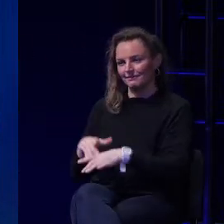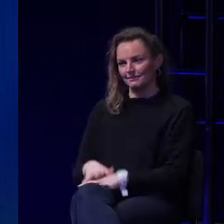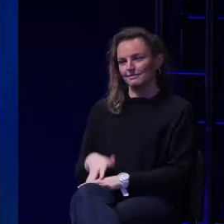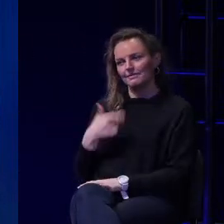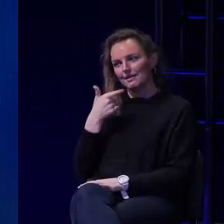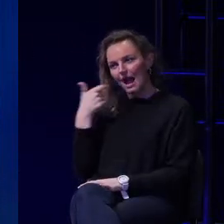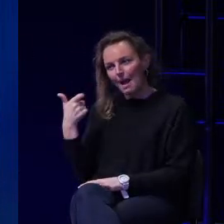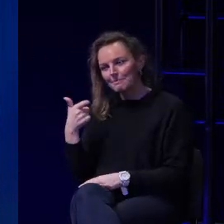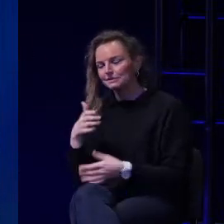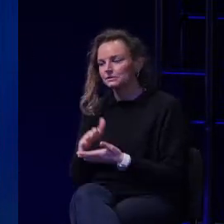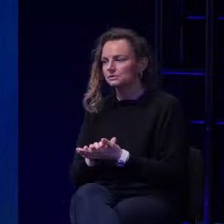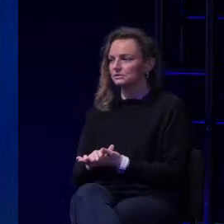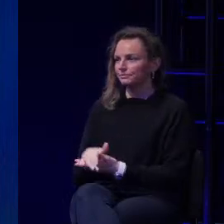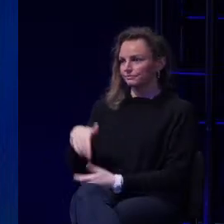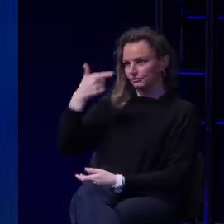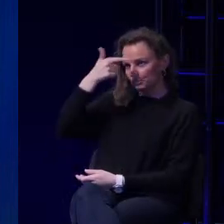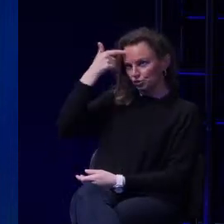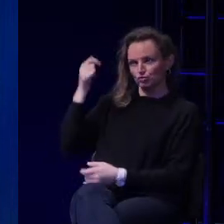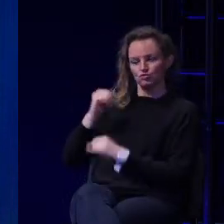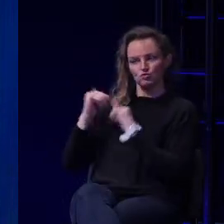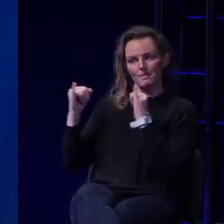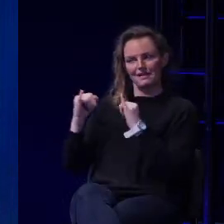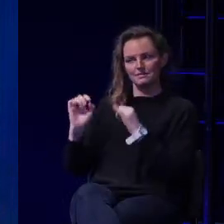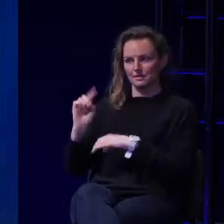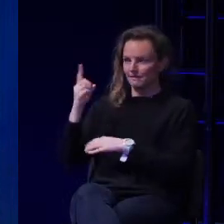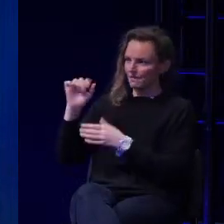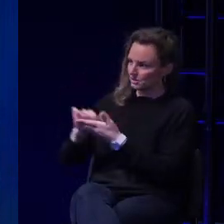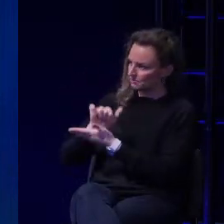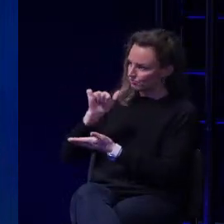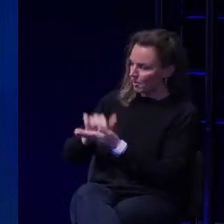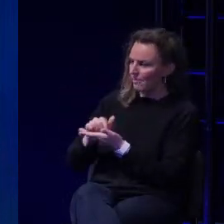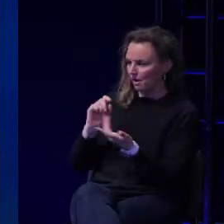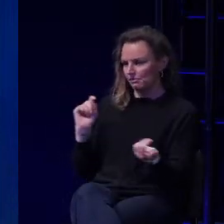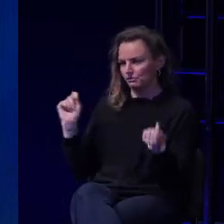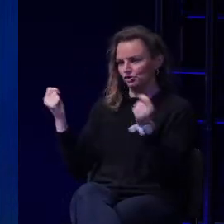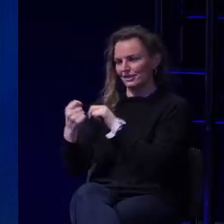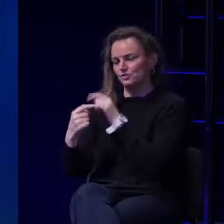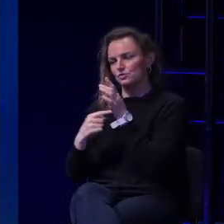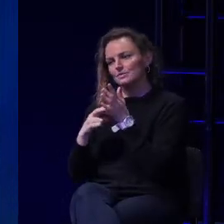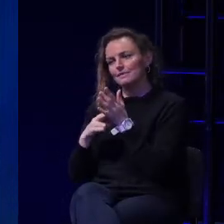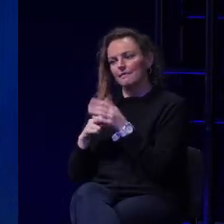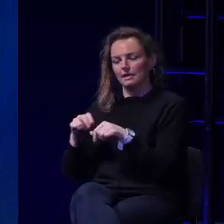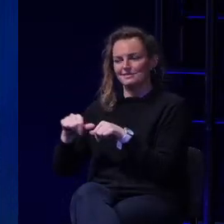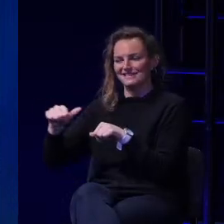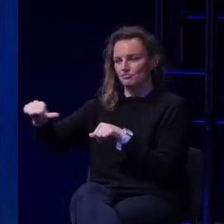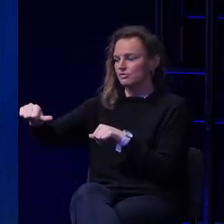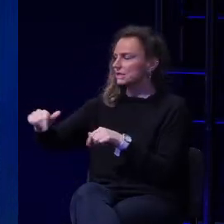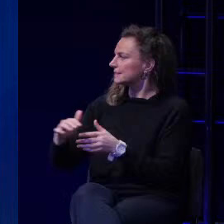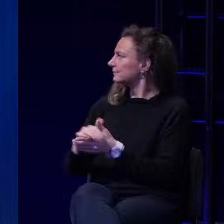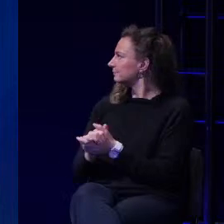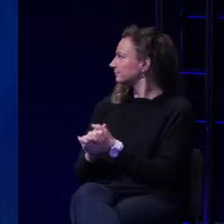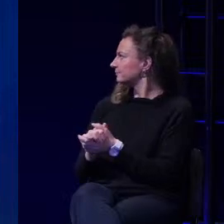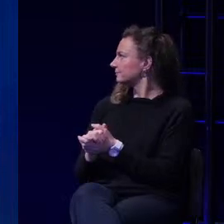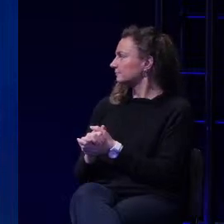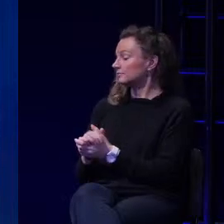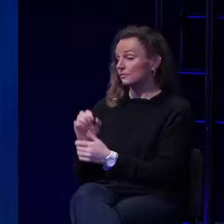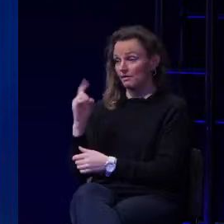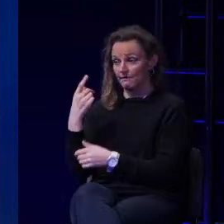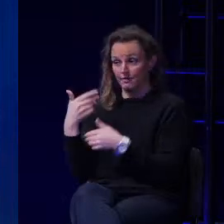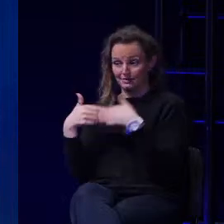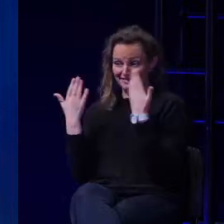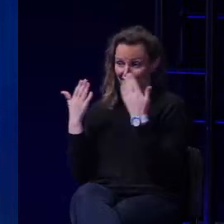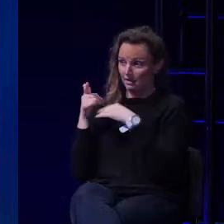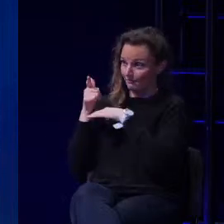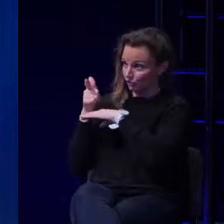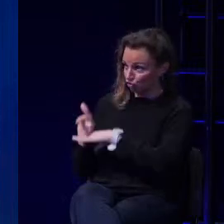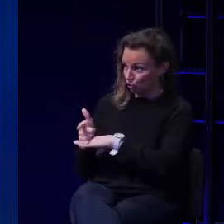It was traumatic, the first proper, I did a TV series called Nicola, Nickleby, which on the first day of the shoot,